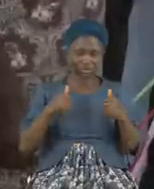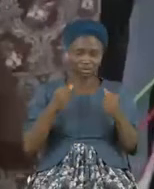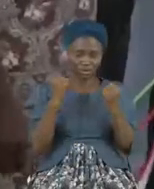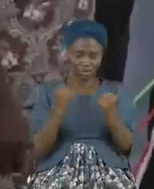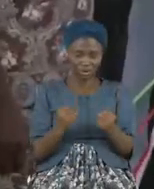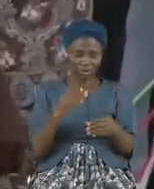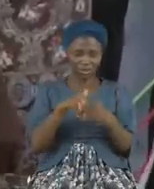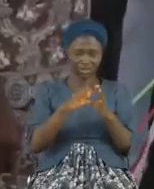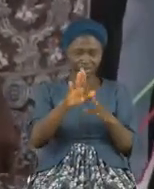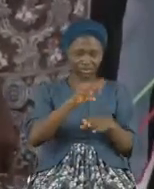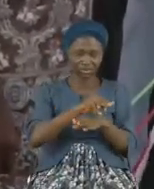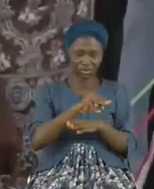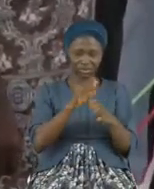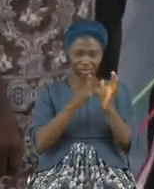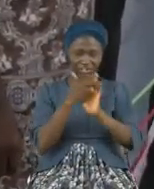ministry.